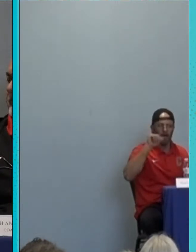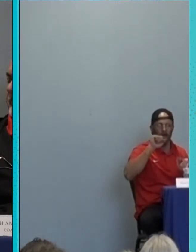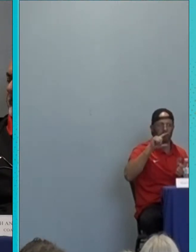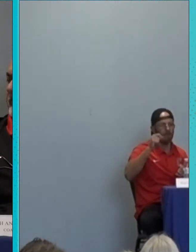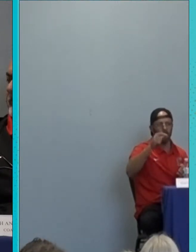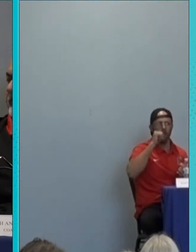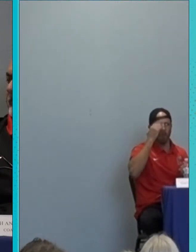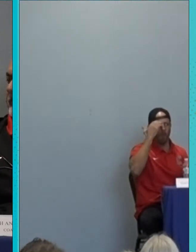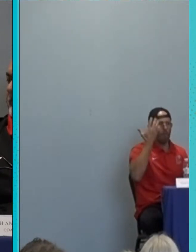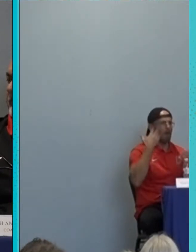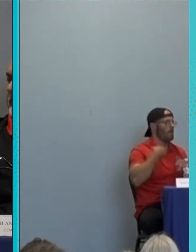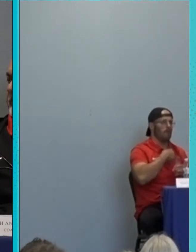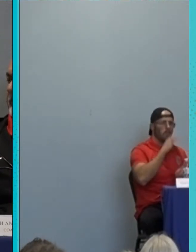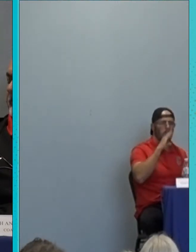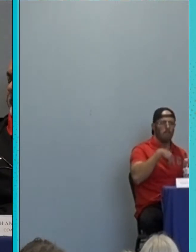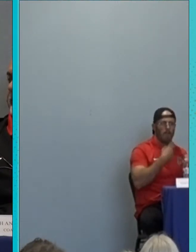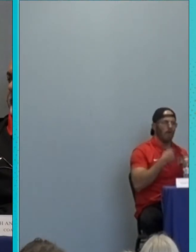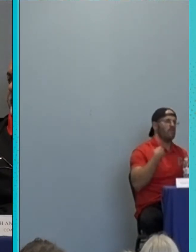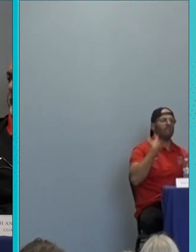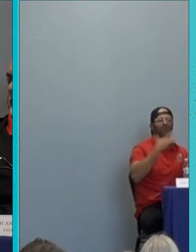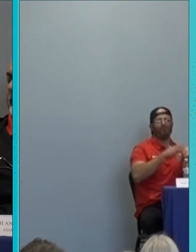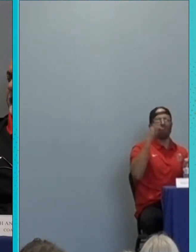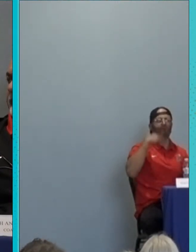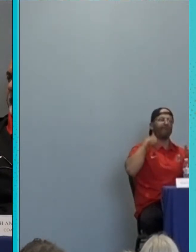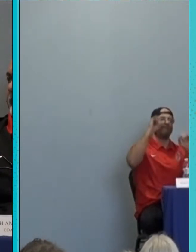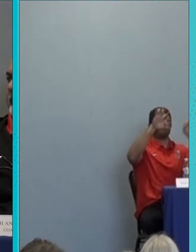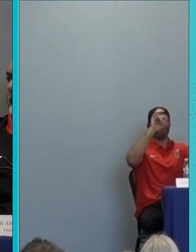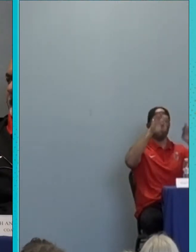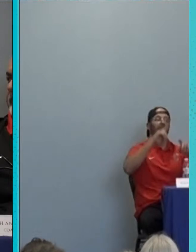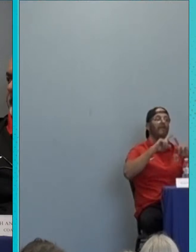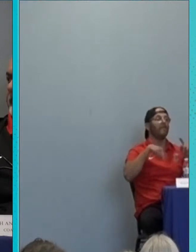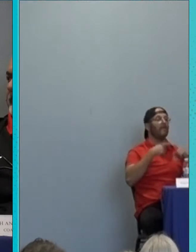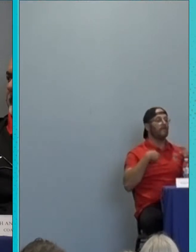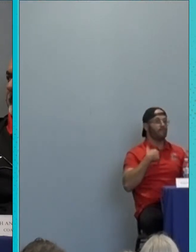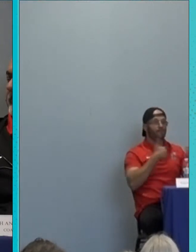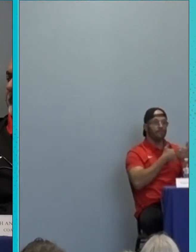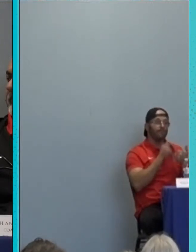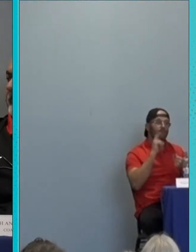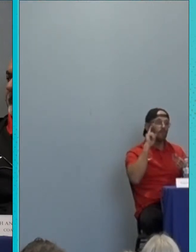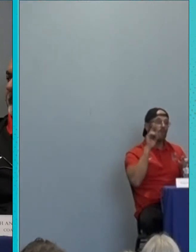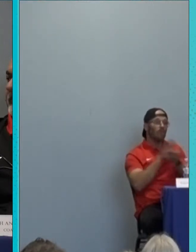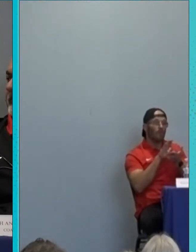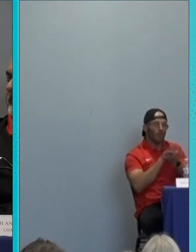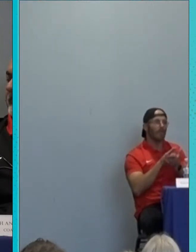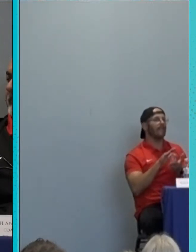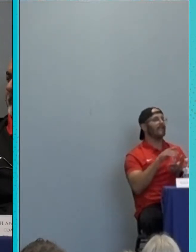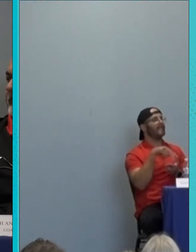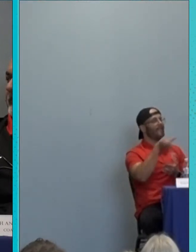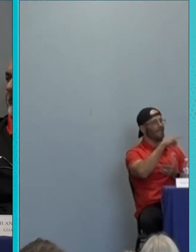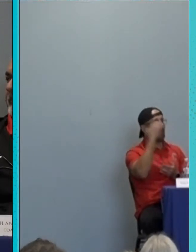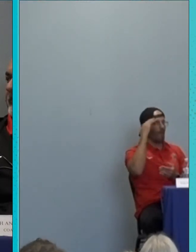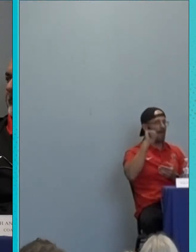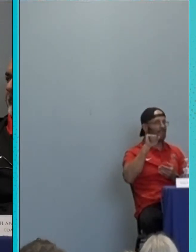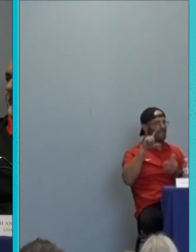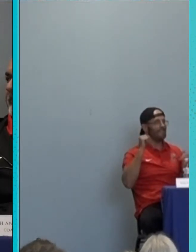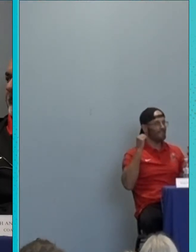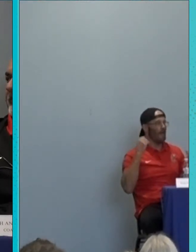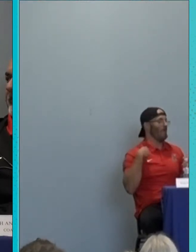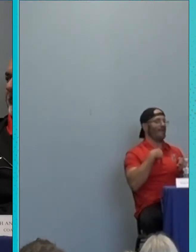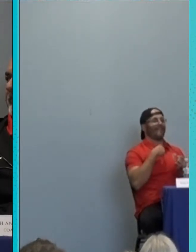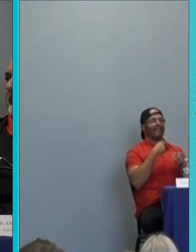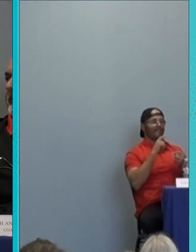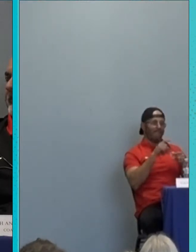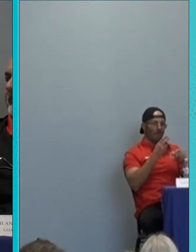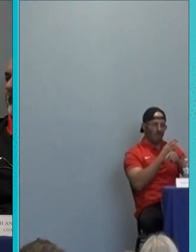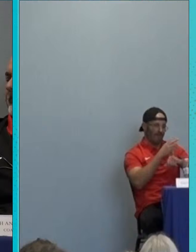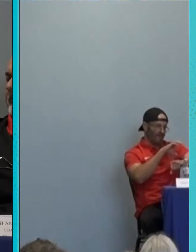And with the hearing team, they don't know ASL, so they wouldn't be able to understand us. So we could just sign whatever we wanted. But if we're playing against another deaf